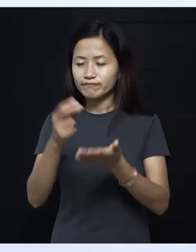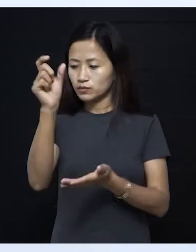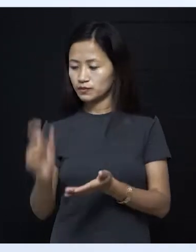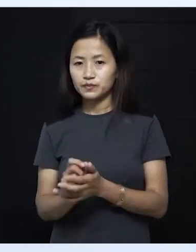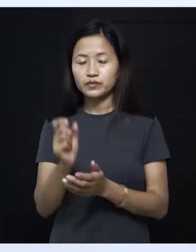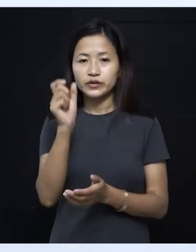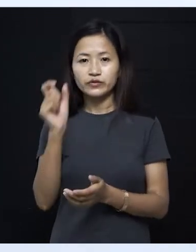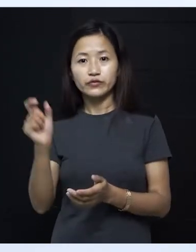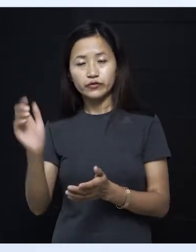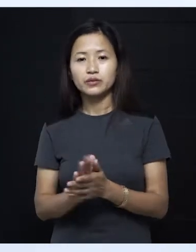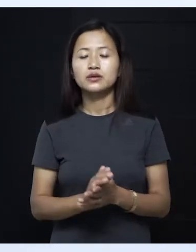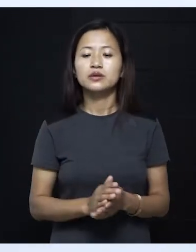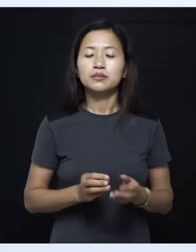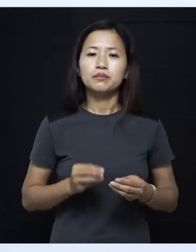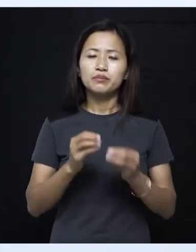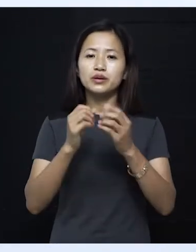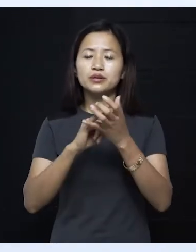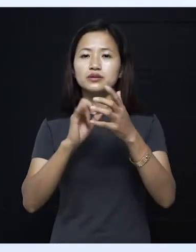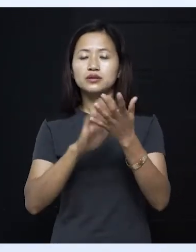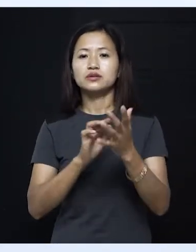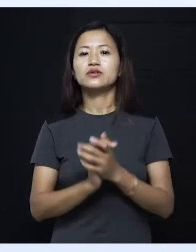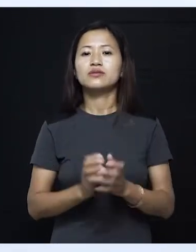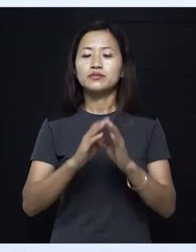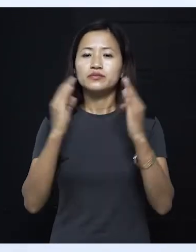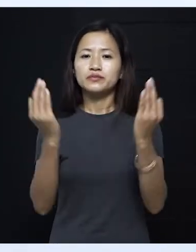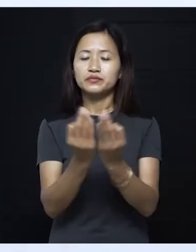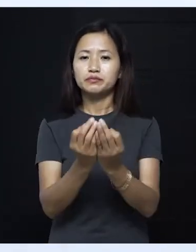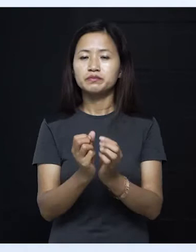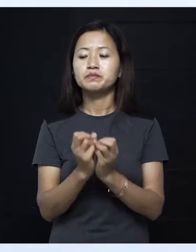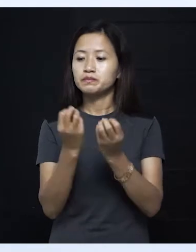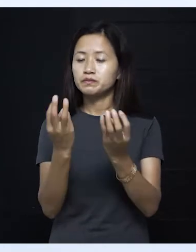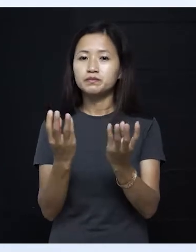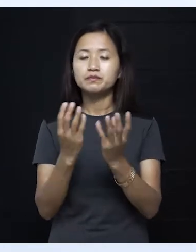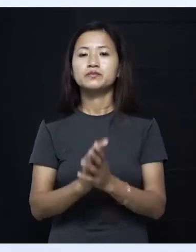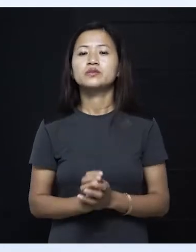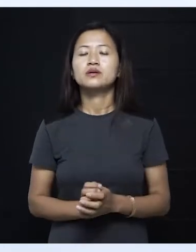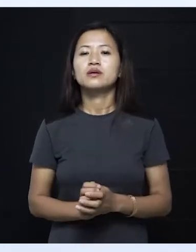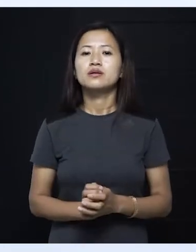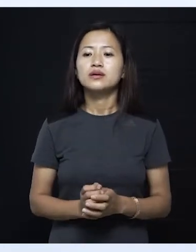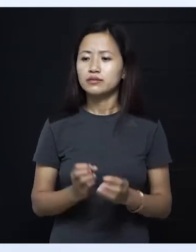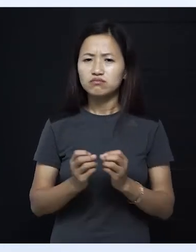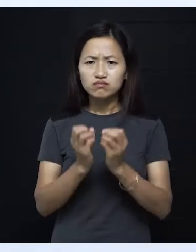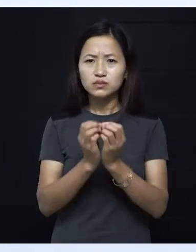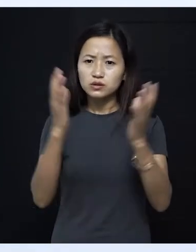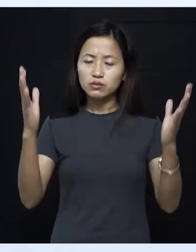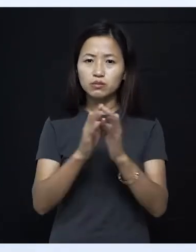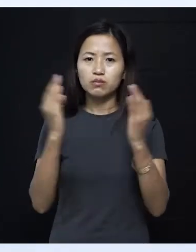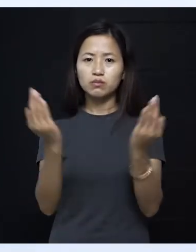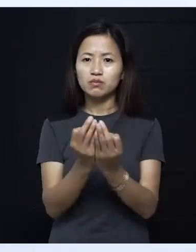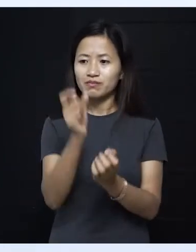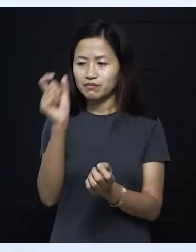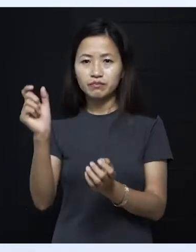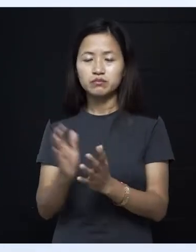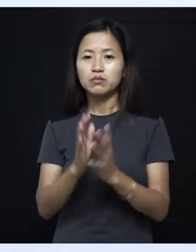number of family members. Okay, that is, if the family member is more, they might get a bigger field comparing to